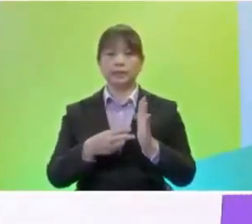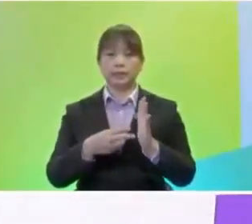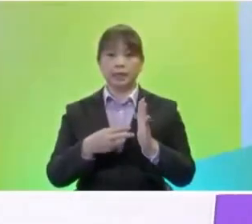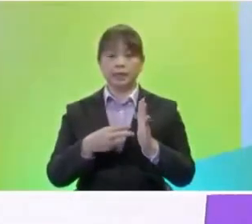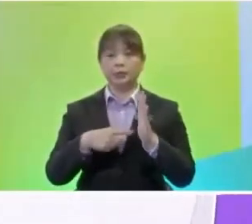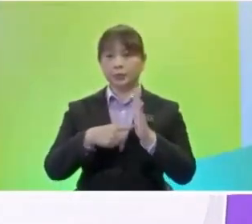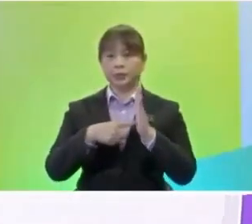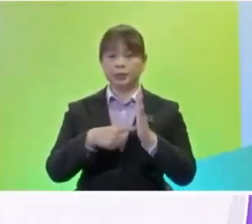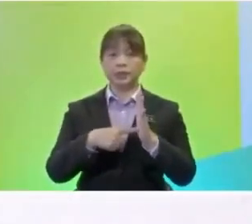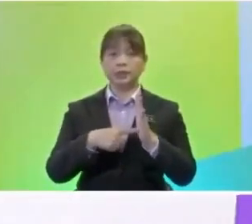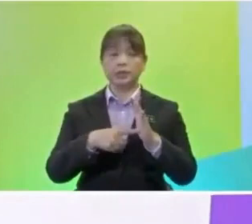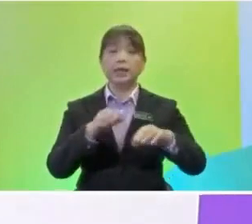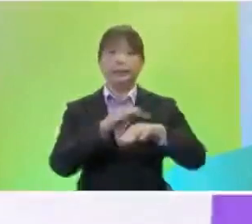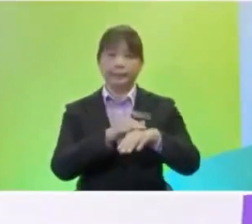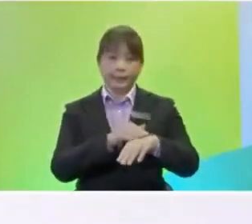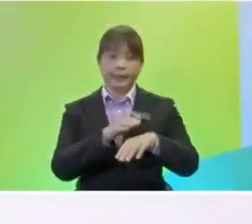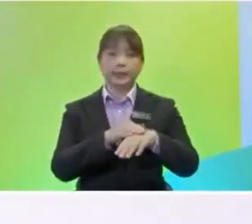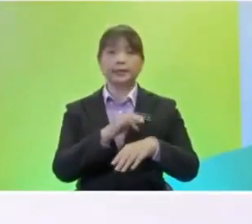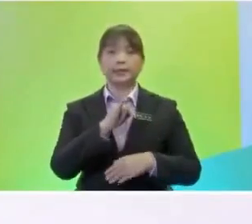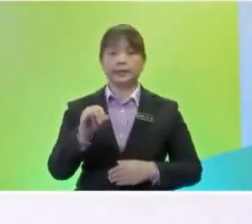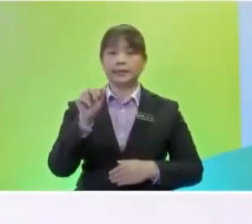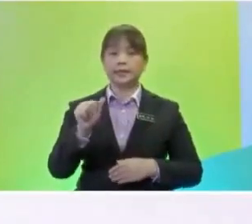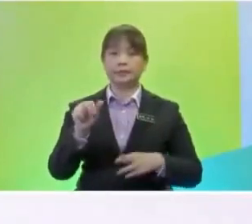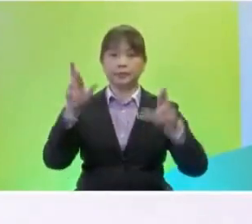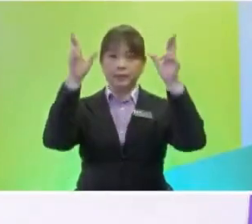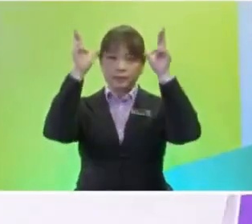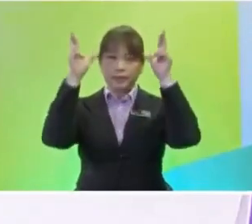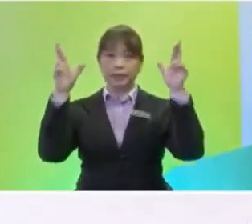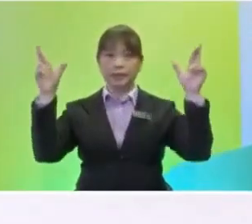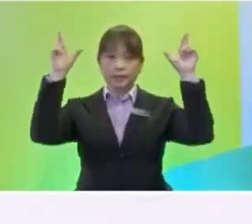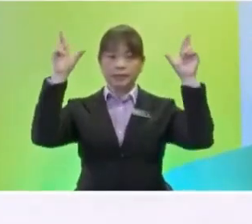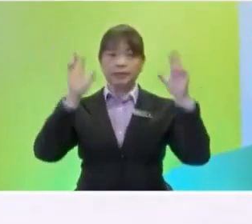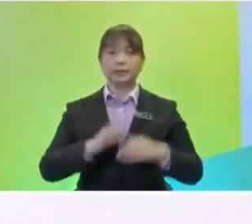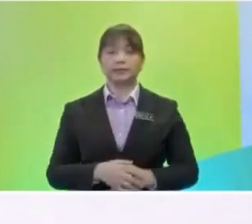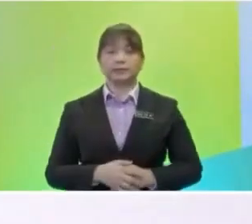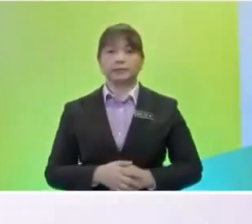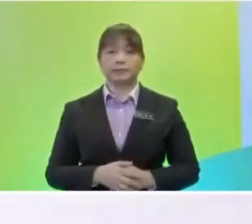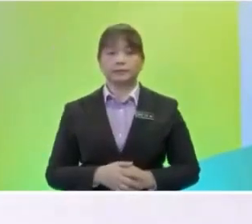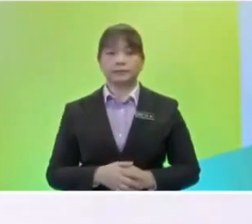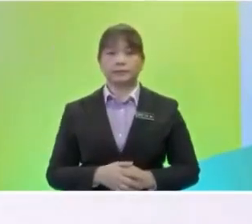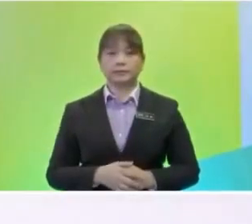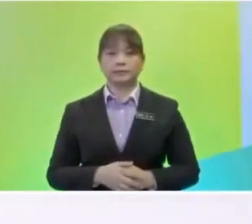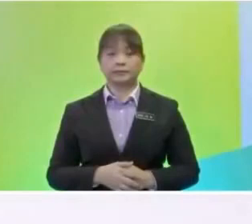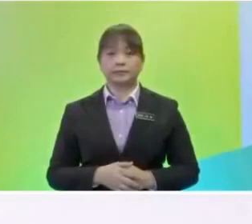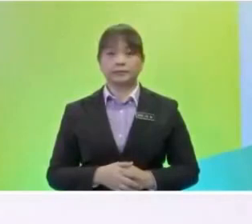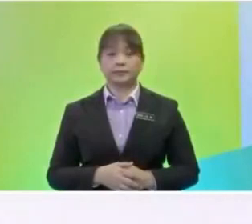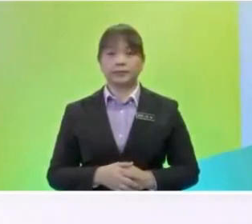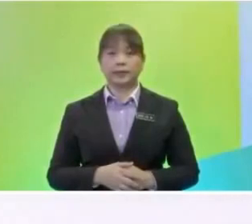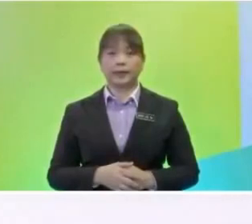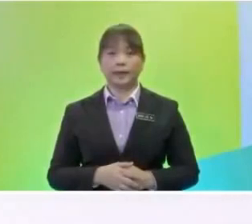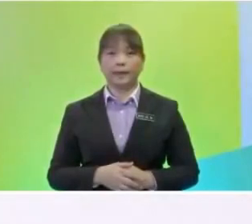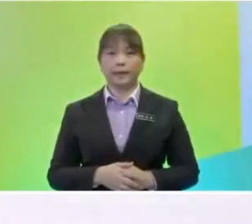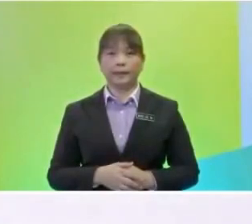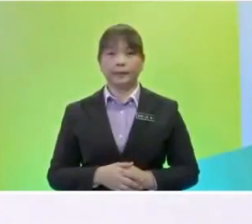words given, the phrase is given, petted and fed. The friendliest, okay, the superlative adjective is the